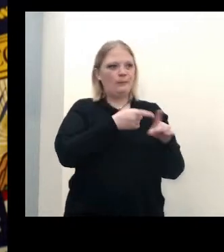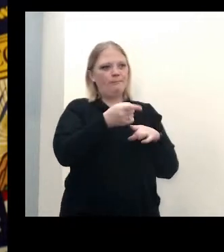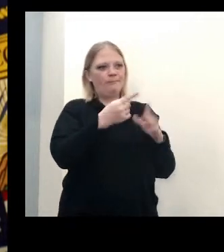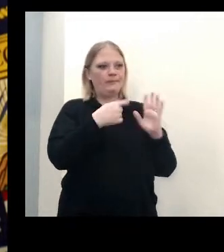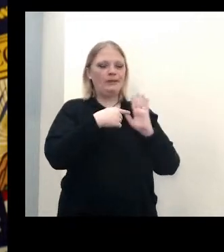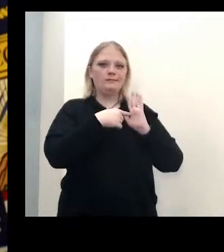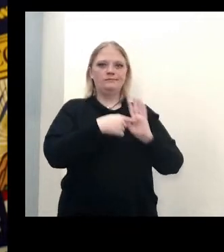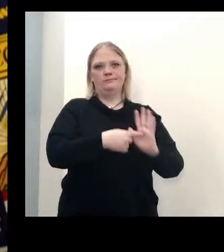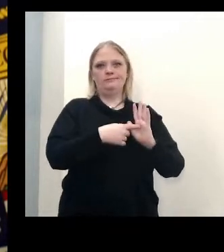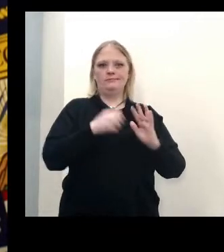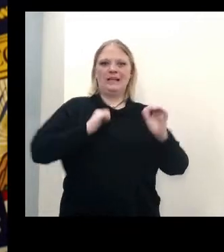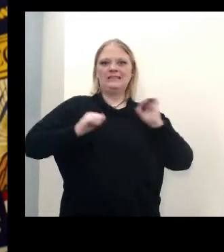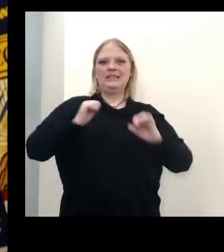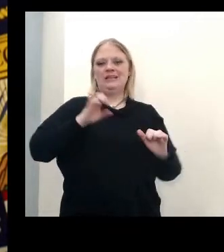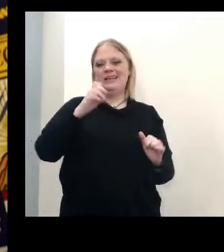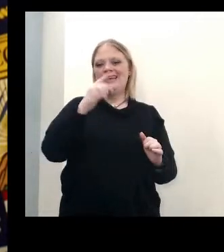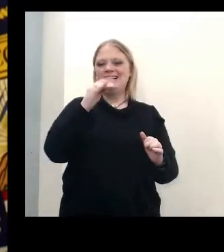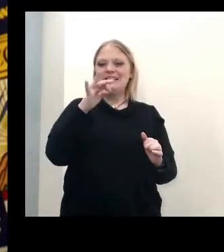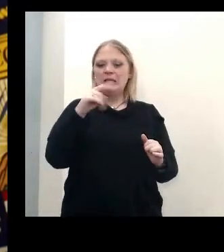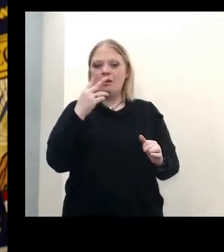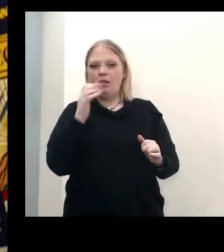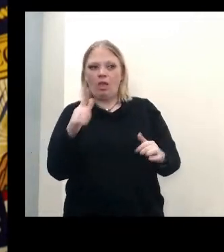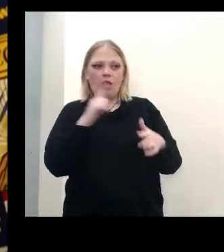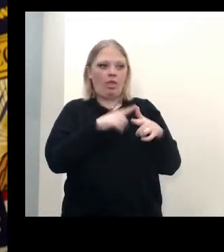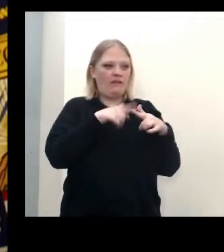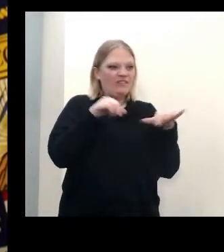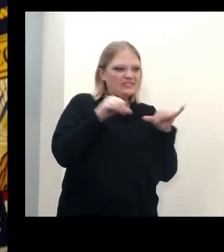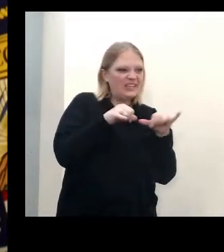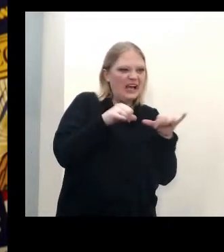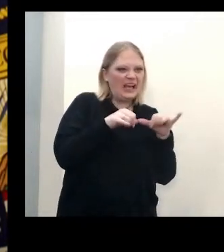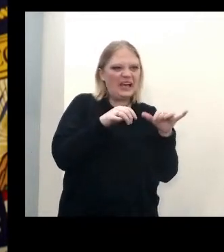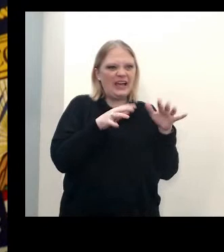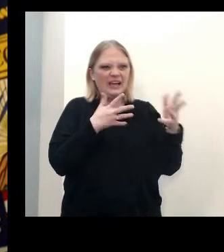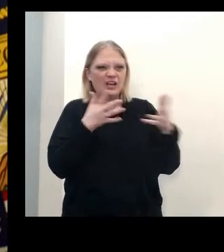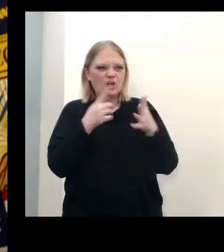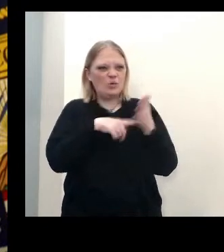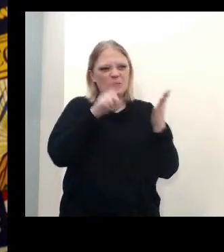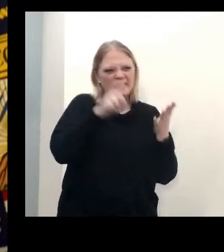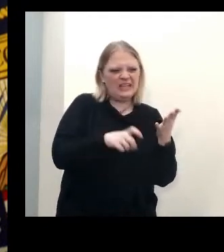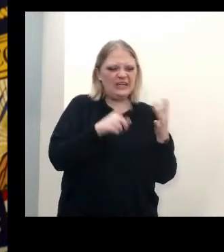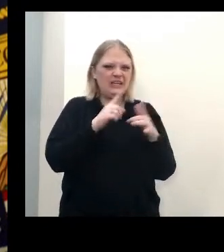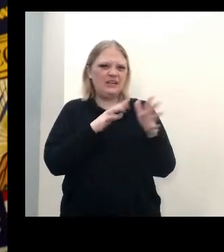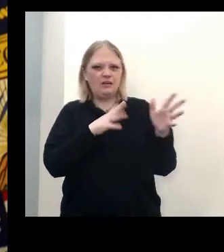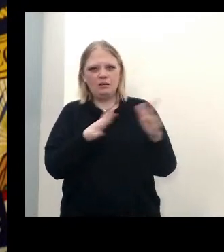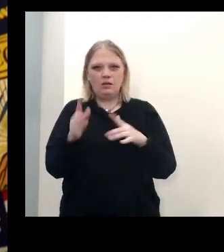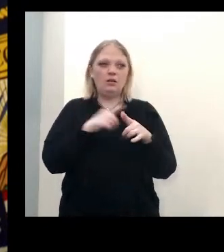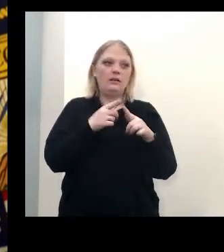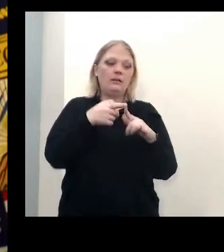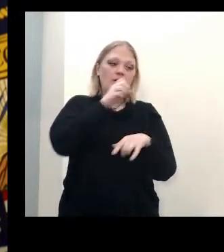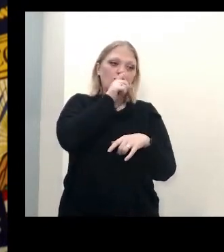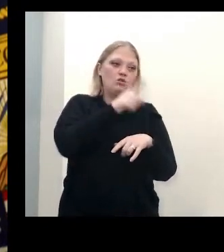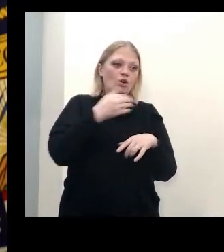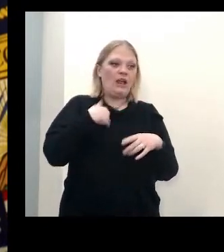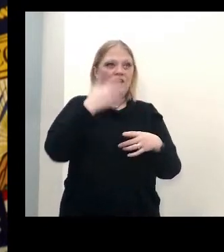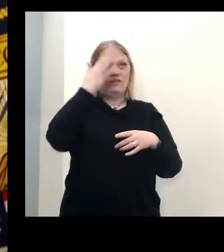hall? And if so, in the main exhibit hall, what size of the main exhibit hall do we need? And then, of course, we need to ensure that we